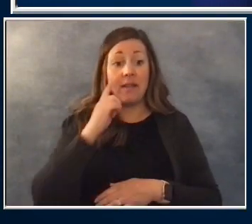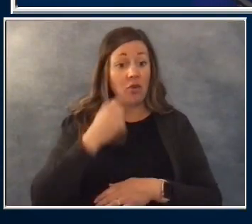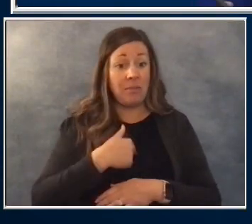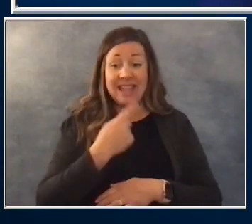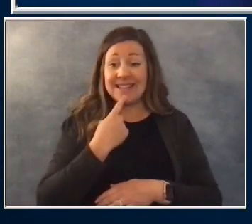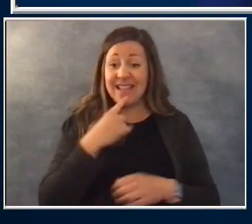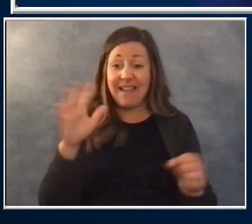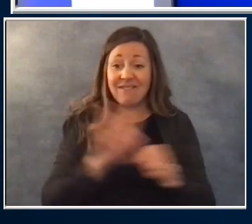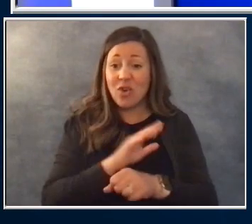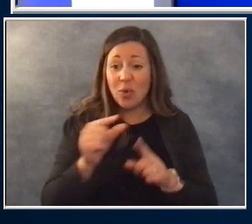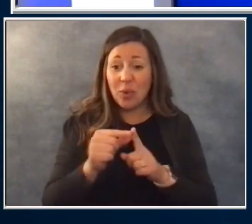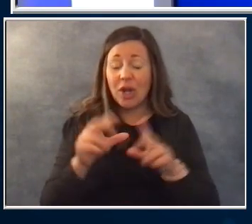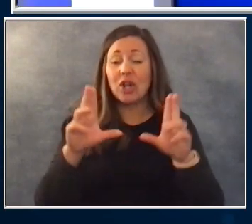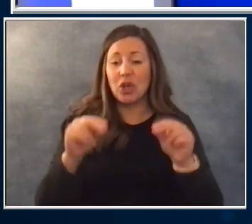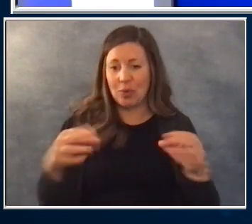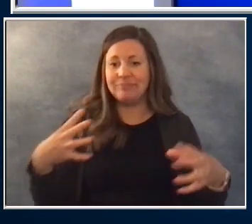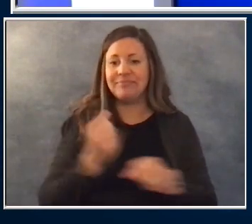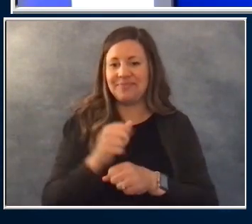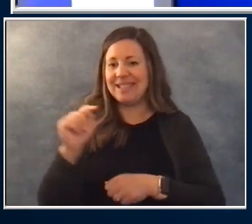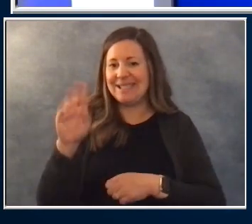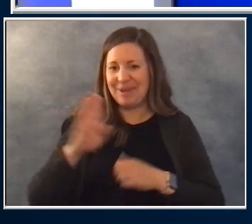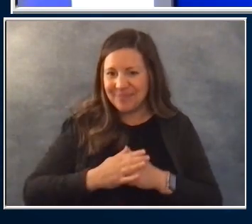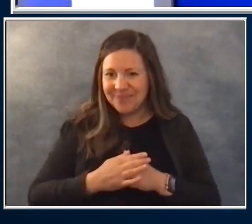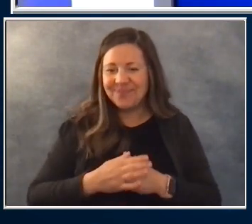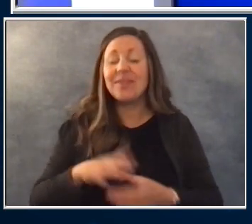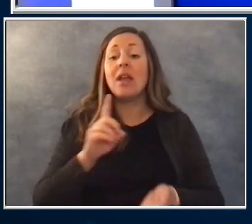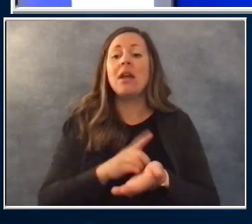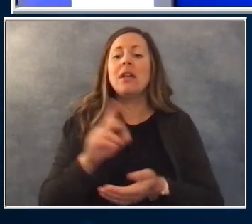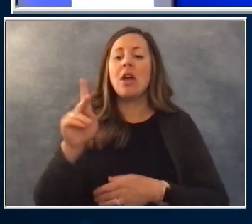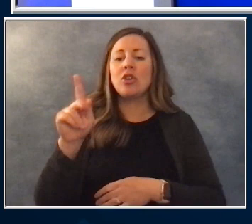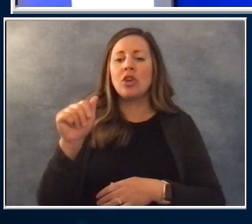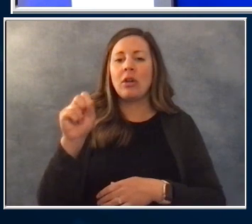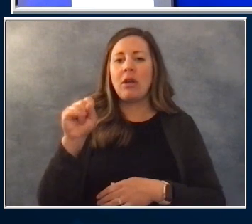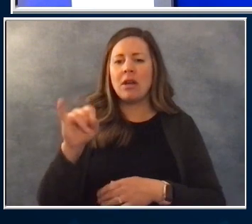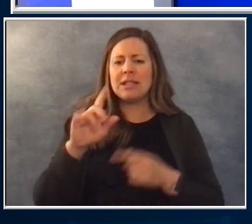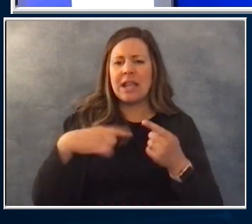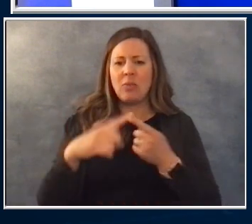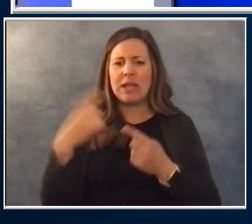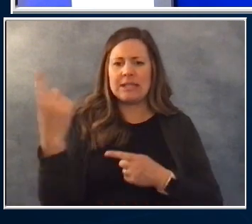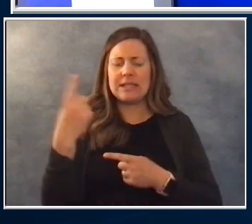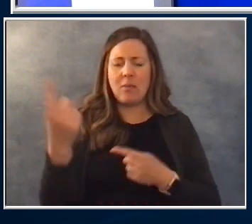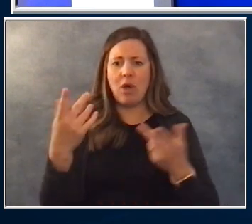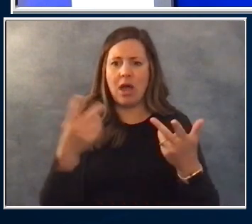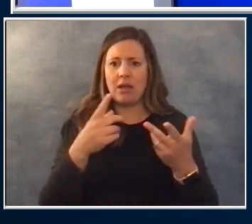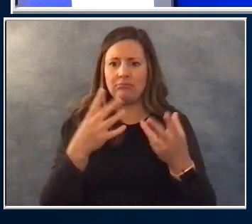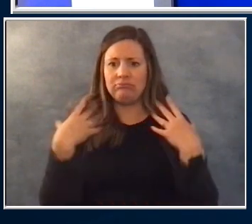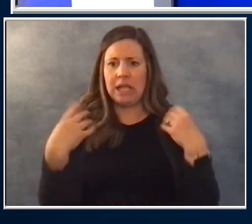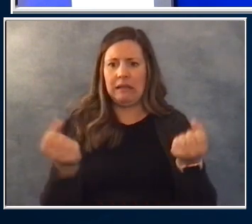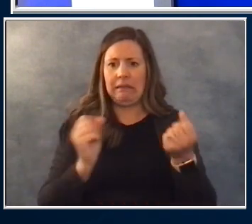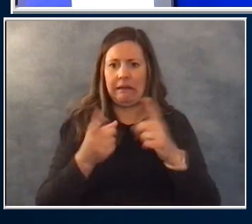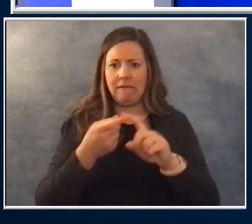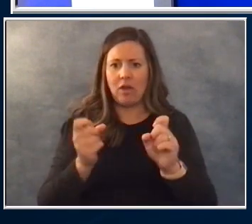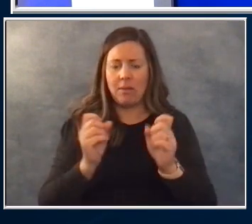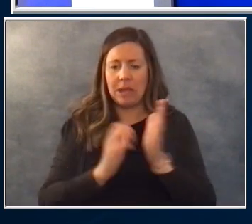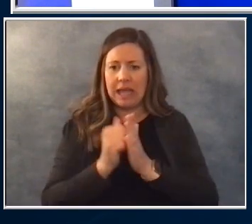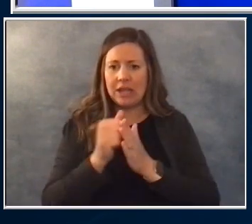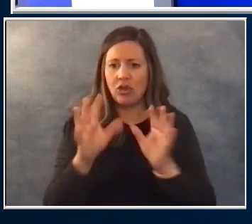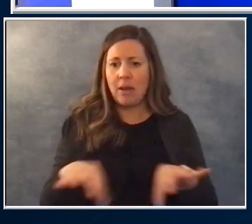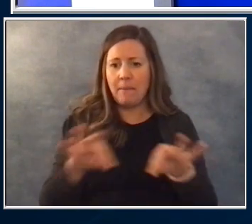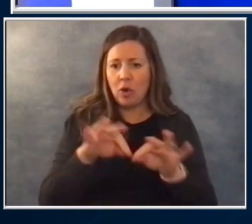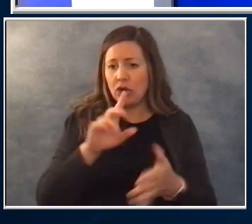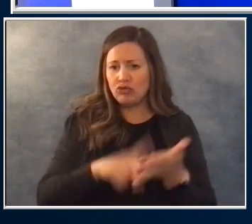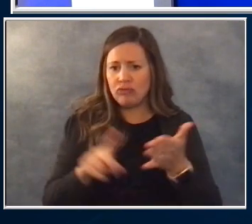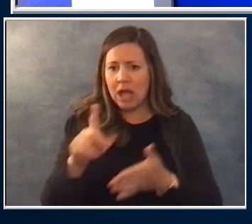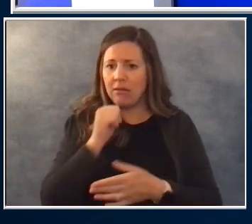good. All right, Dr. Kasi, when someone is in remission, it's important to keep checking to verify that the cancer has not come back. In Beth's case, you told